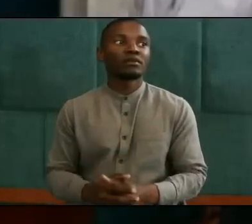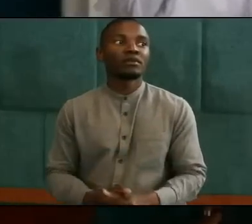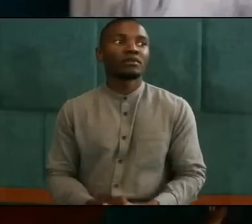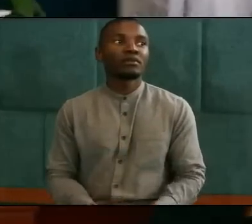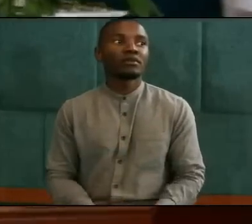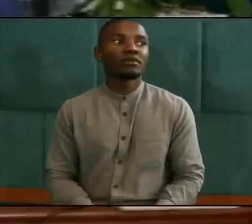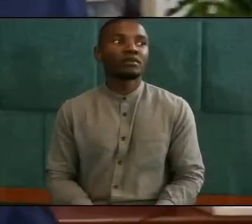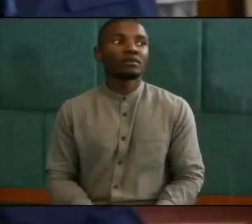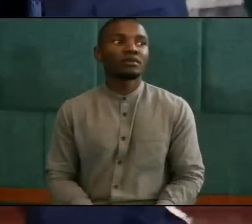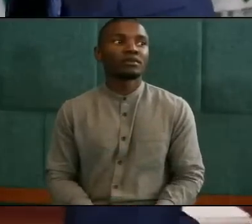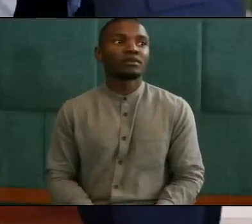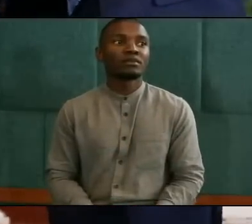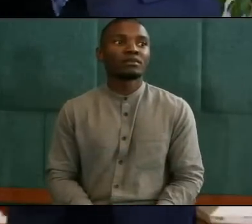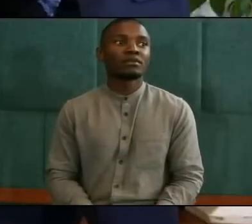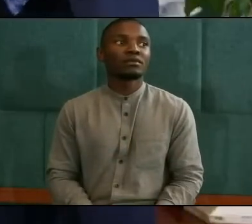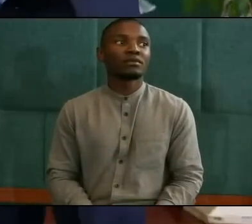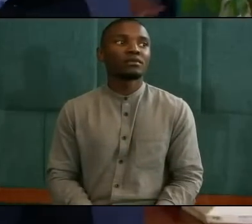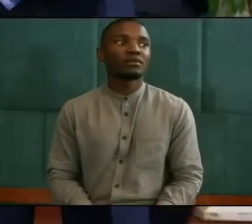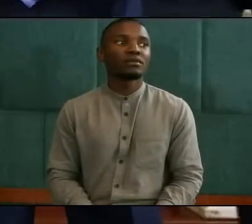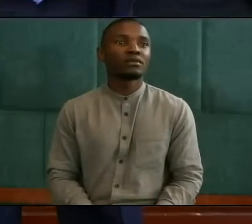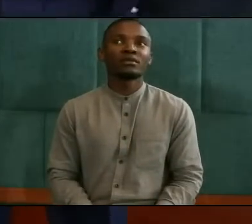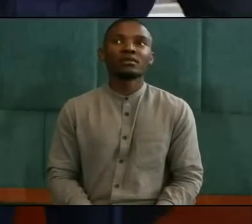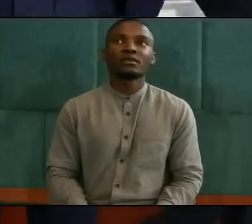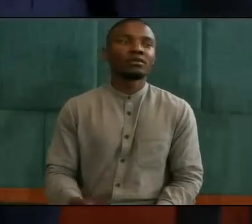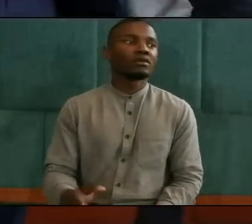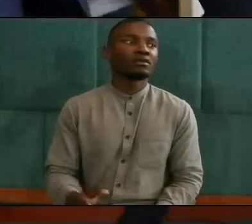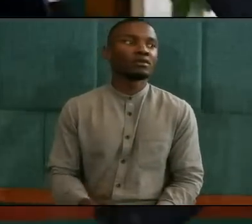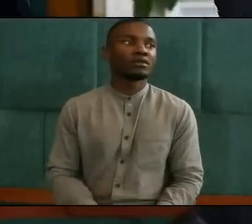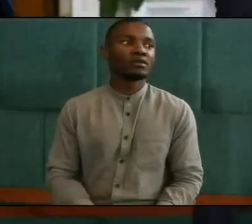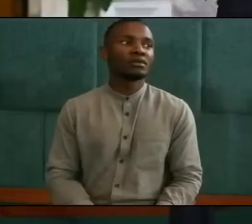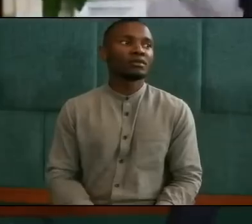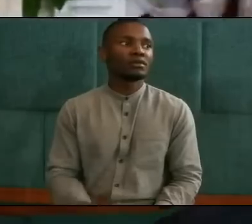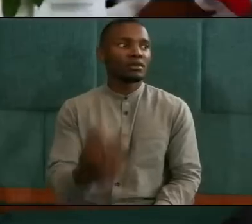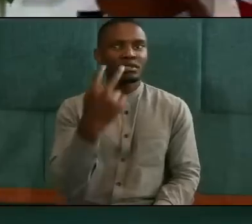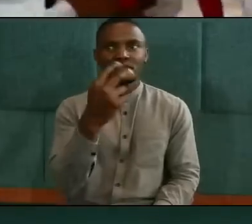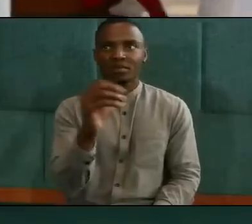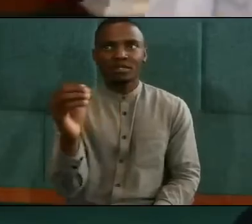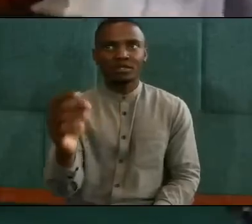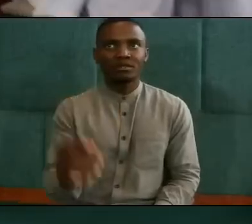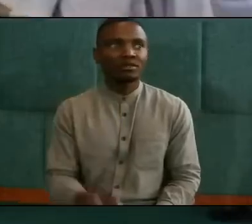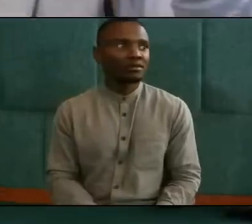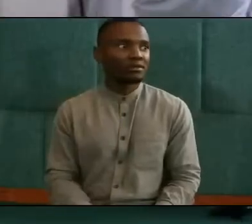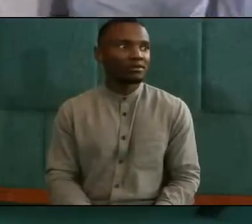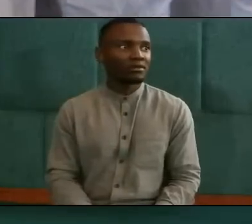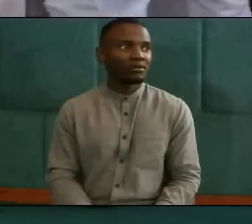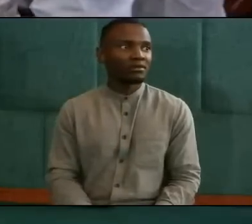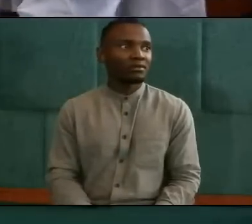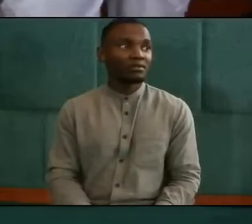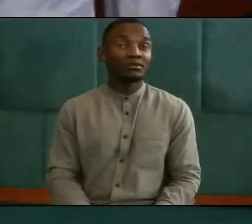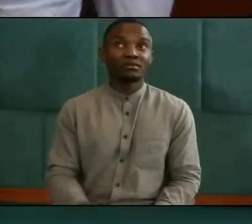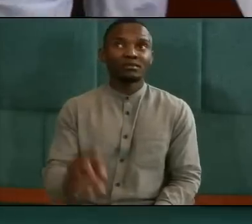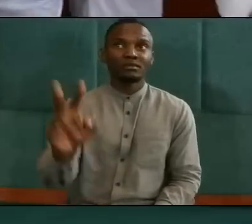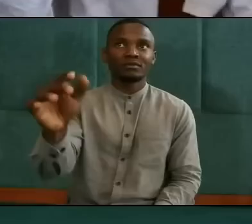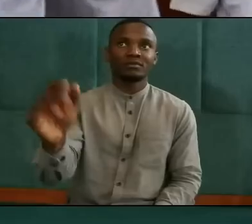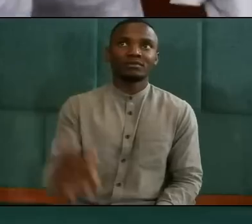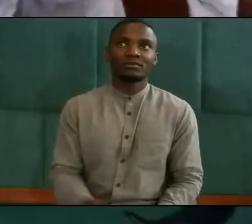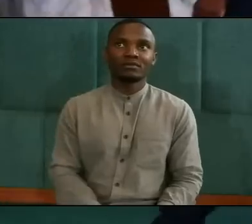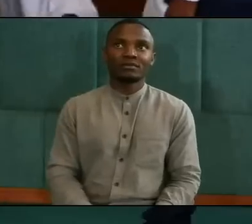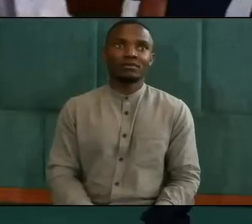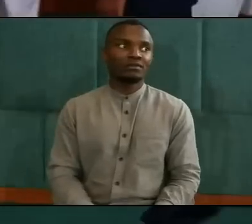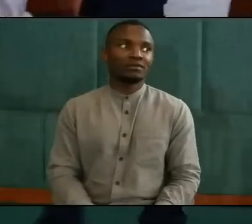the throne, and thus the round the throne. Oh, we're marching, come on. We're